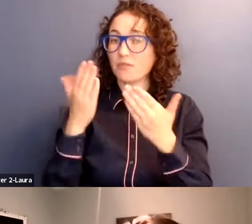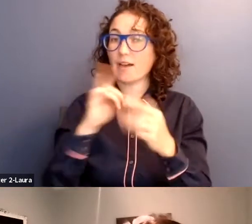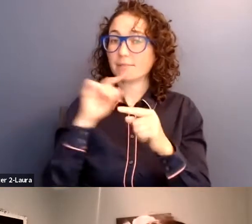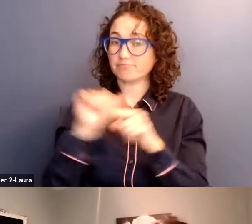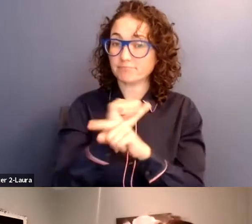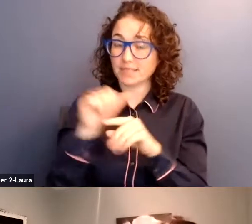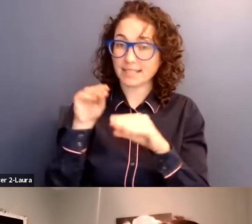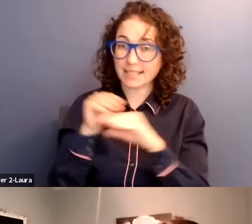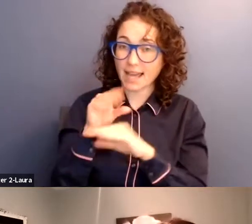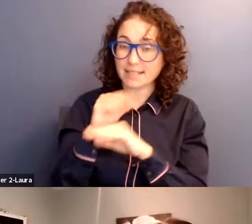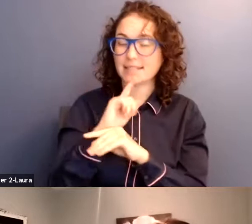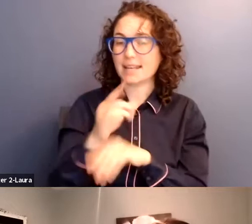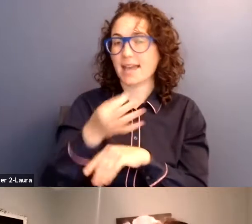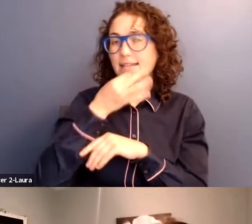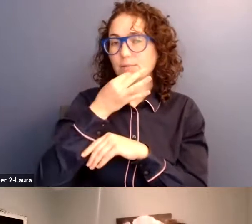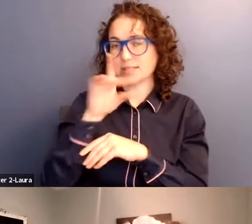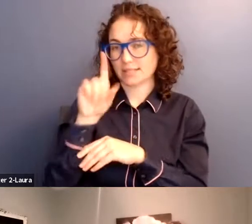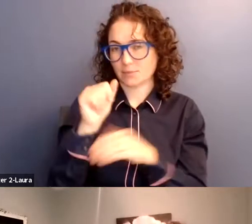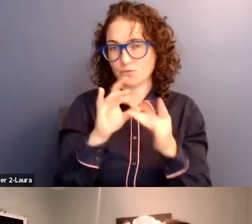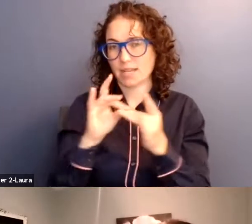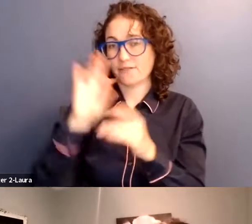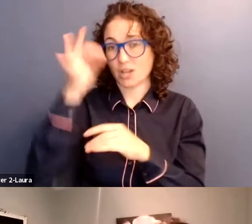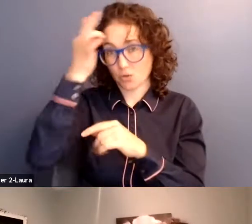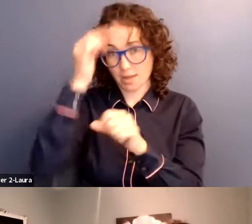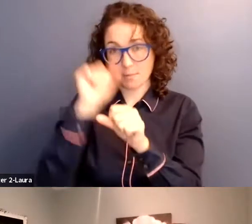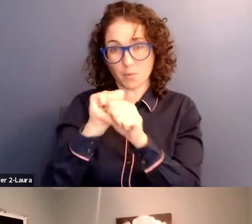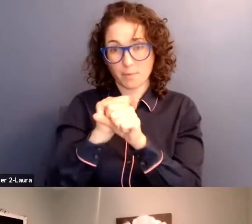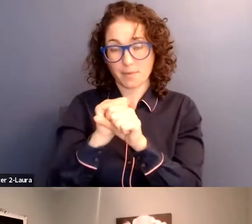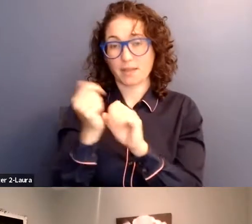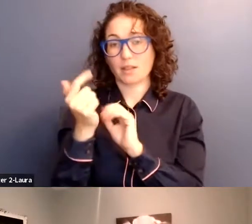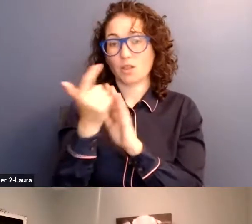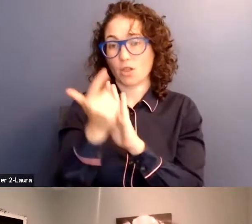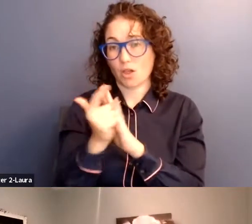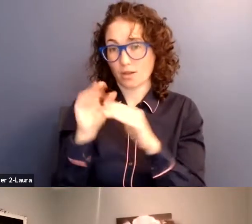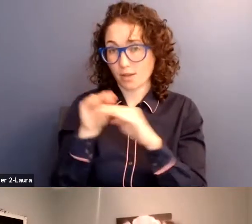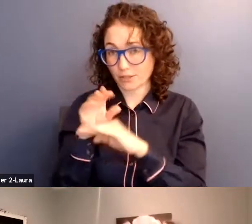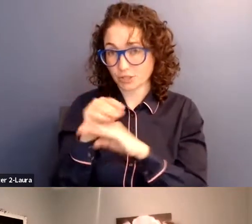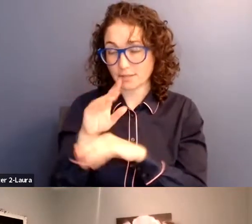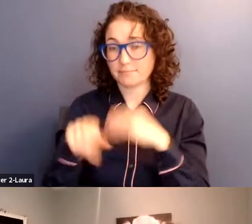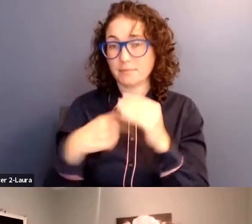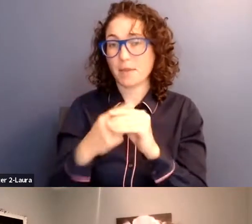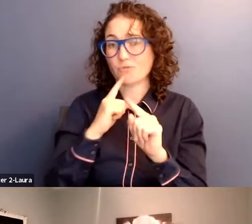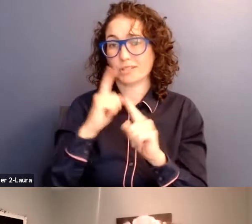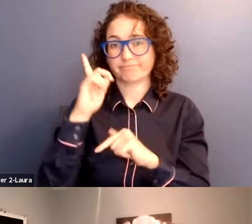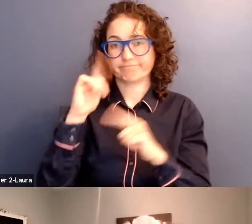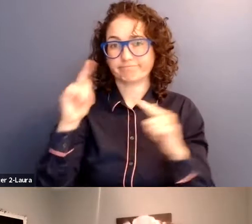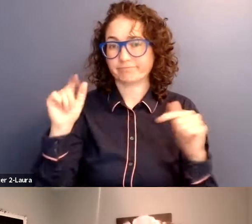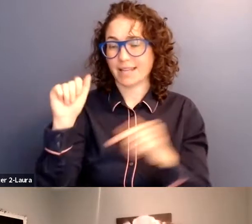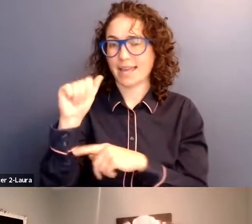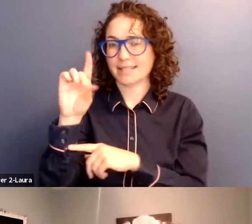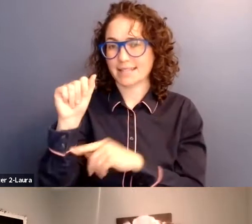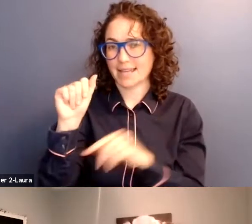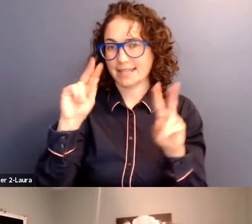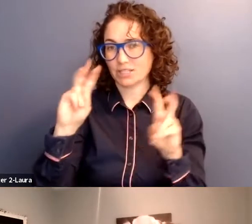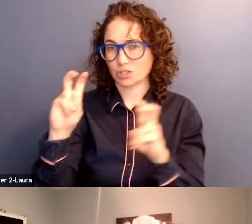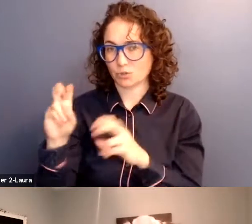and expert disability-related federal employment law consultation regarding a broad range of ADA issues